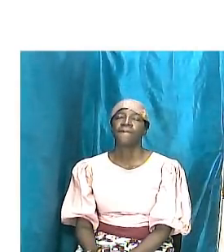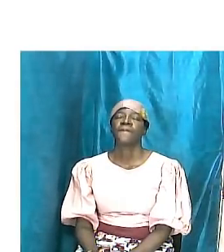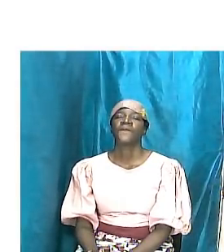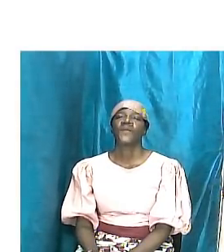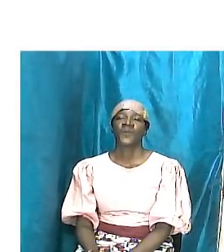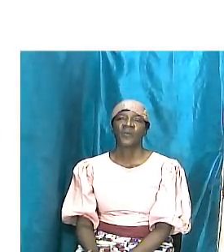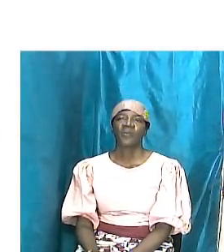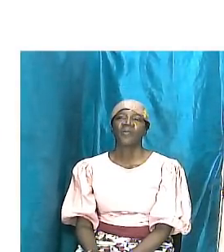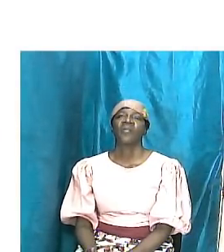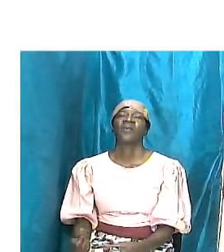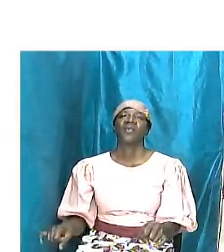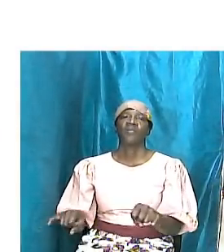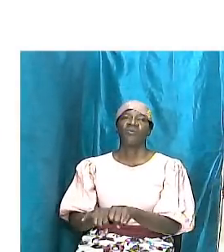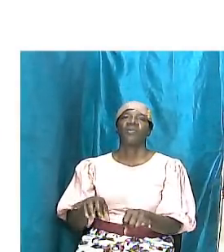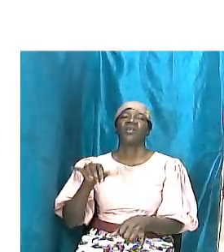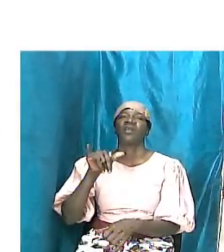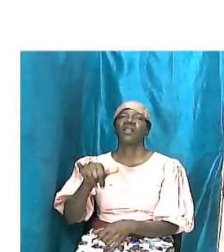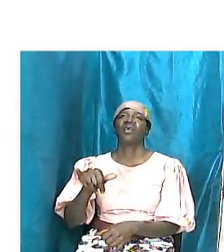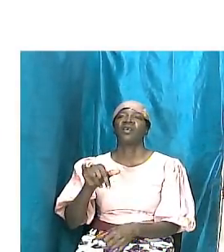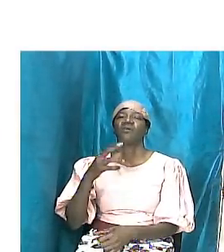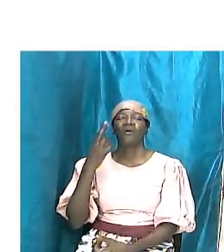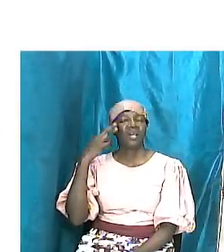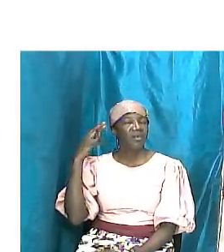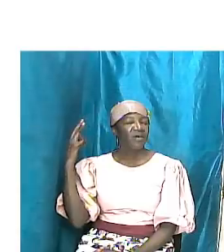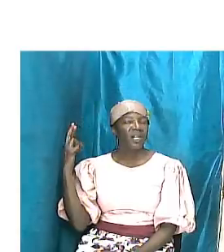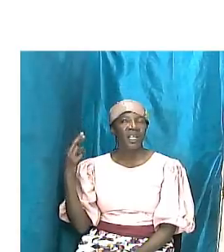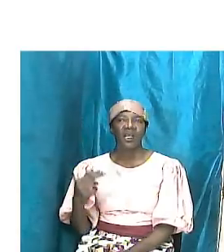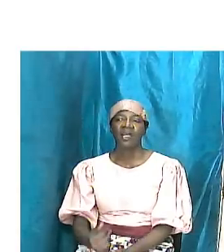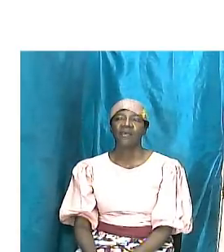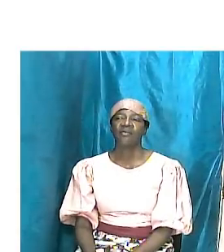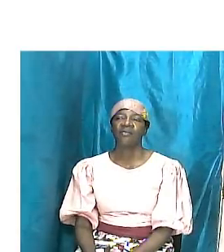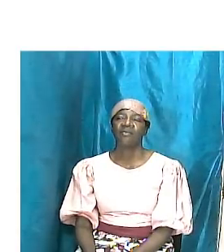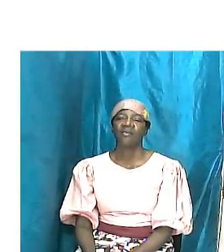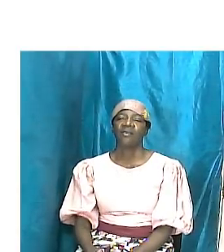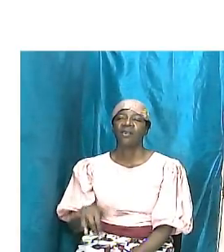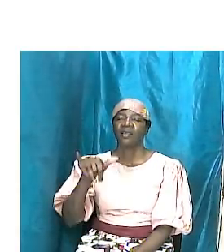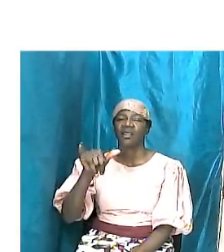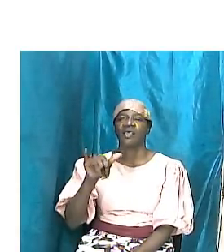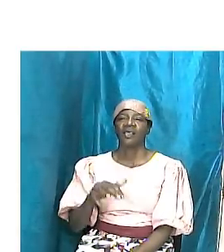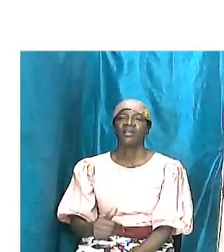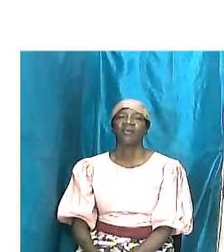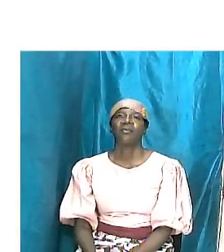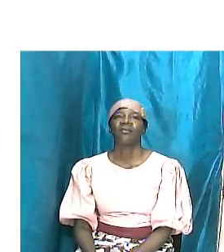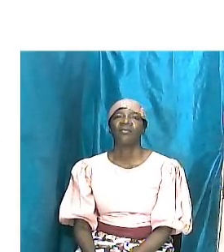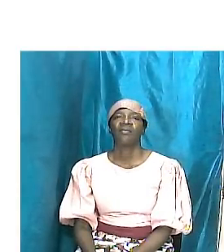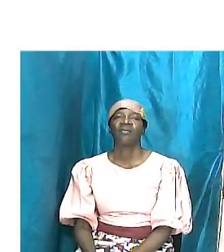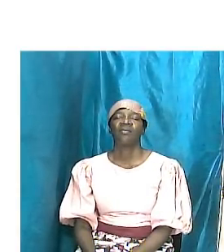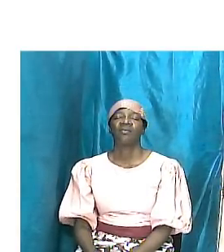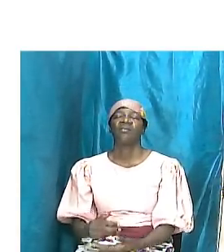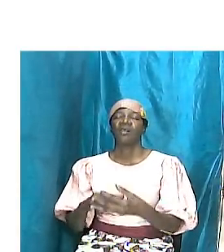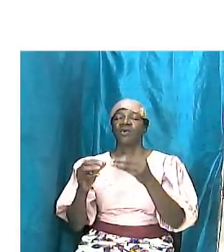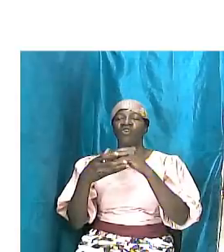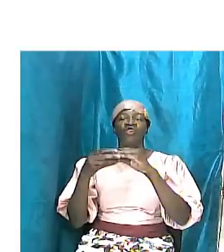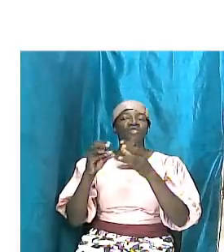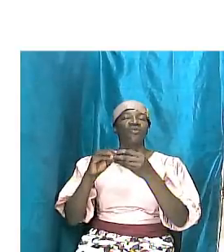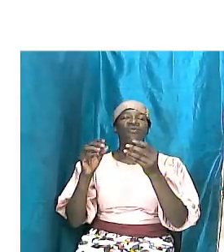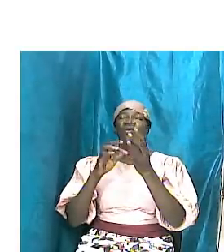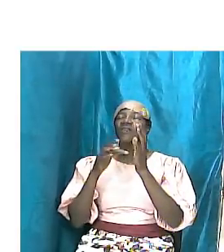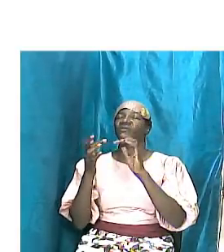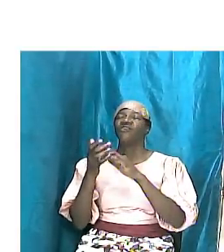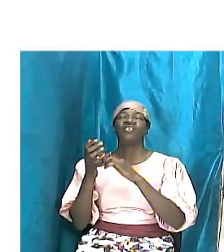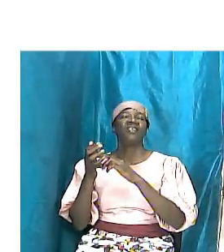important that we recognize that the story of Jesus